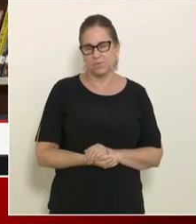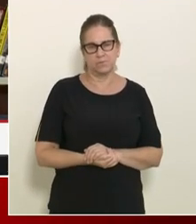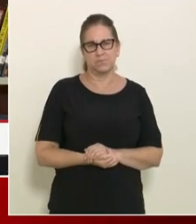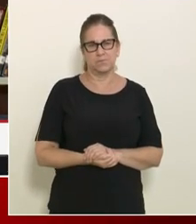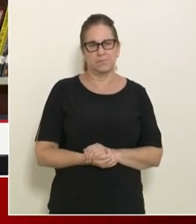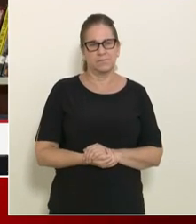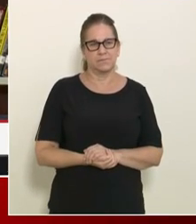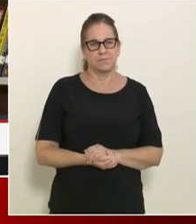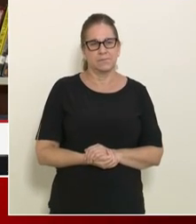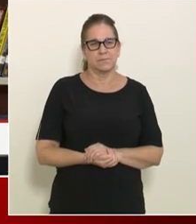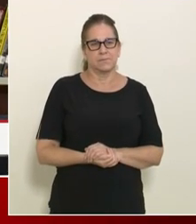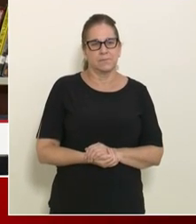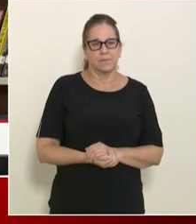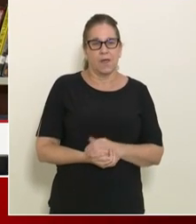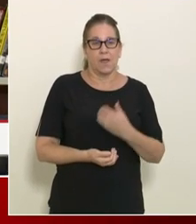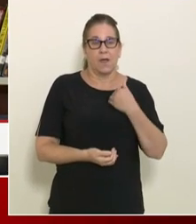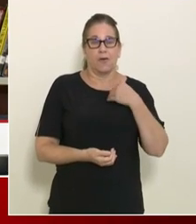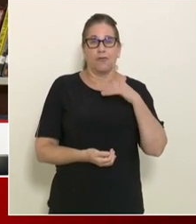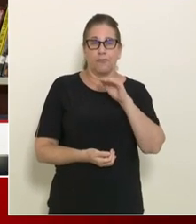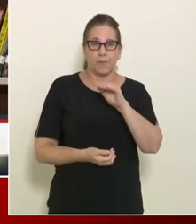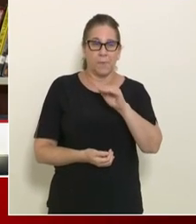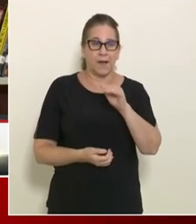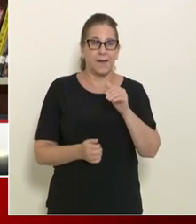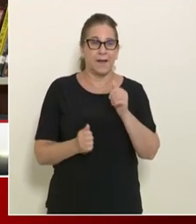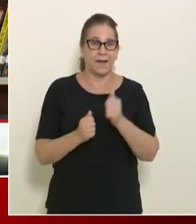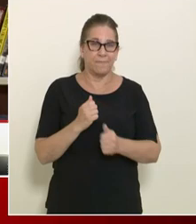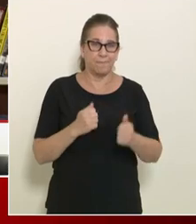So I would remind our residents of that.